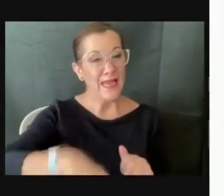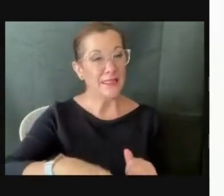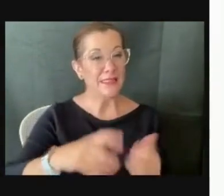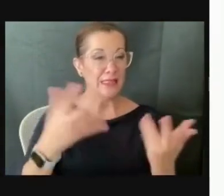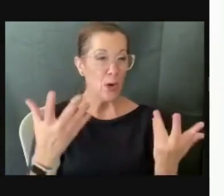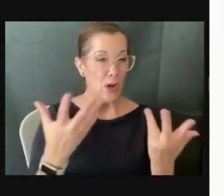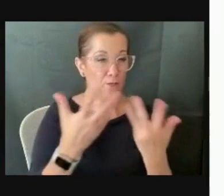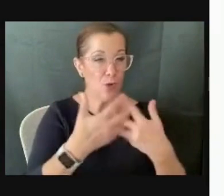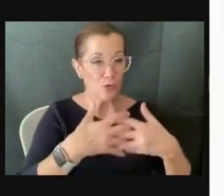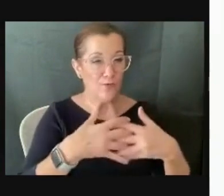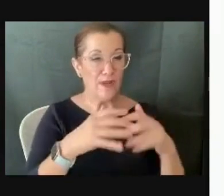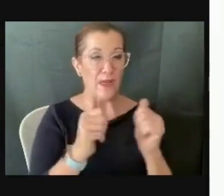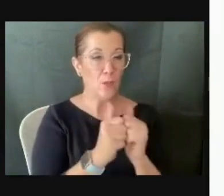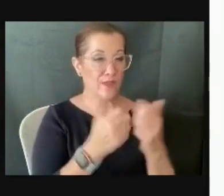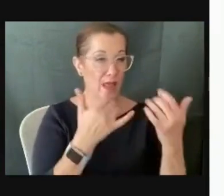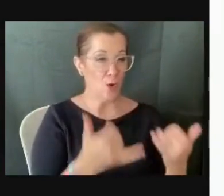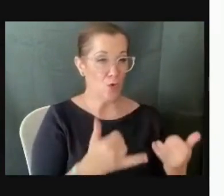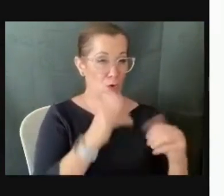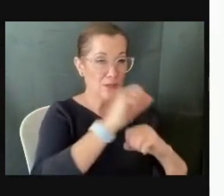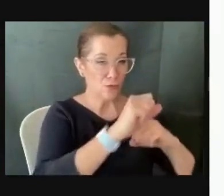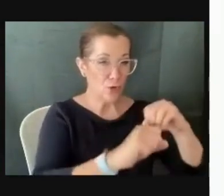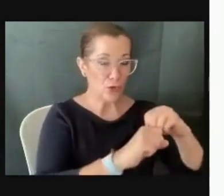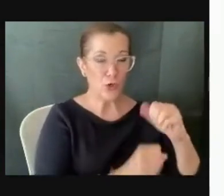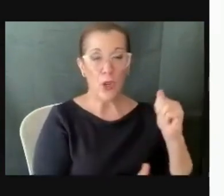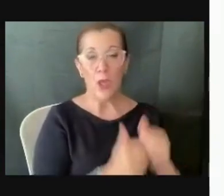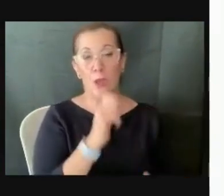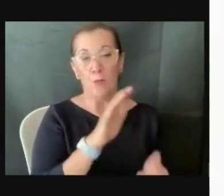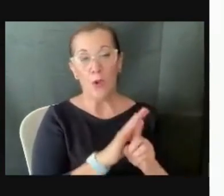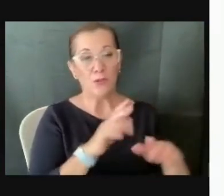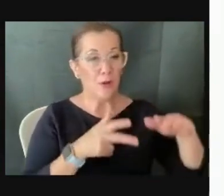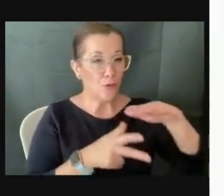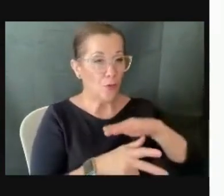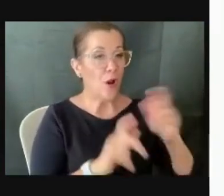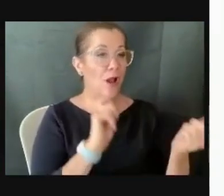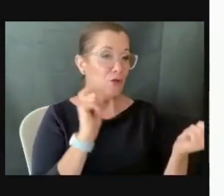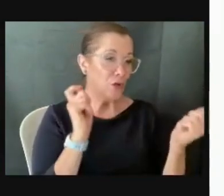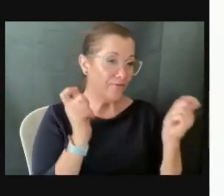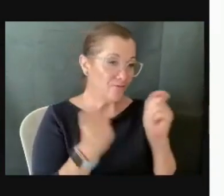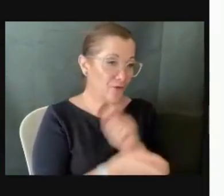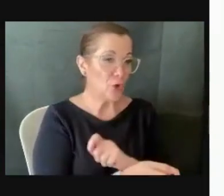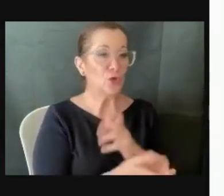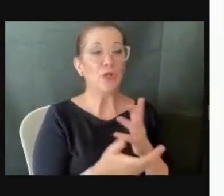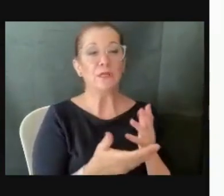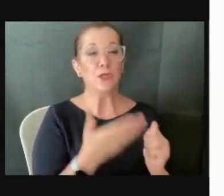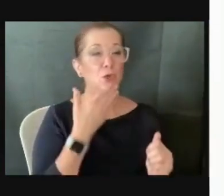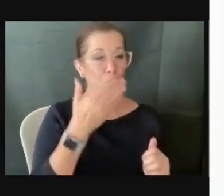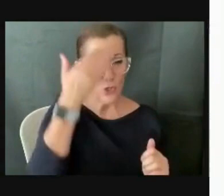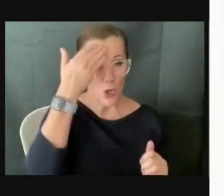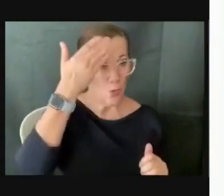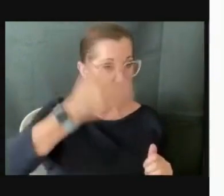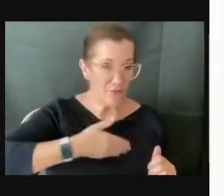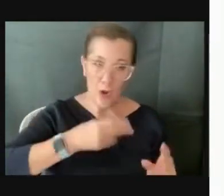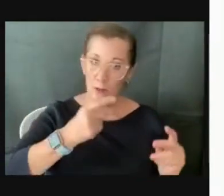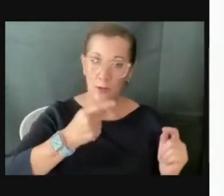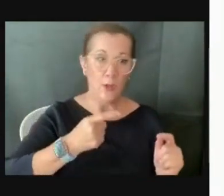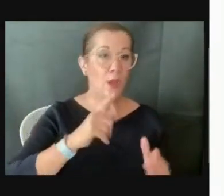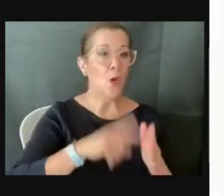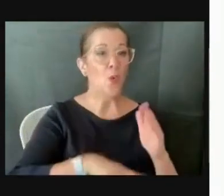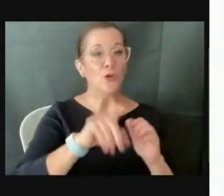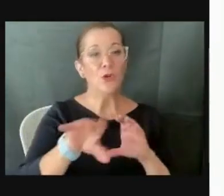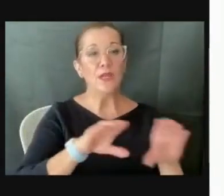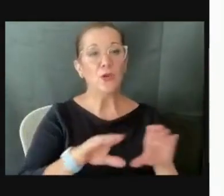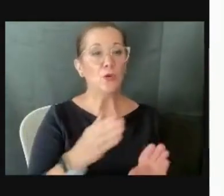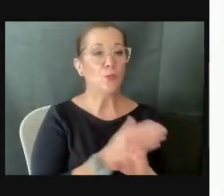structure. Most popularly garage conversions. It's good to know up front what may need to be done so you have